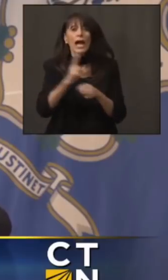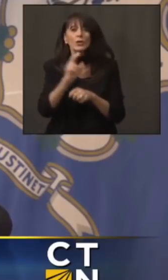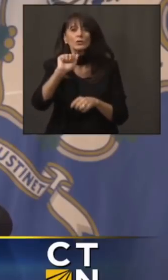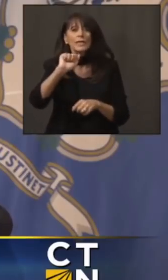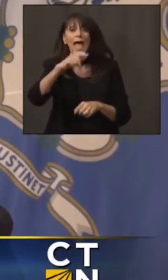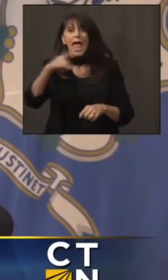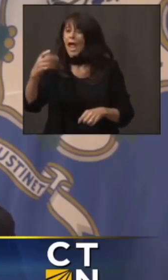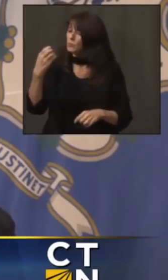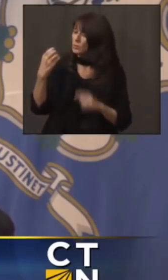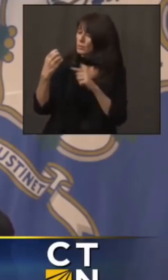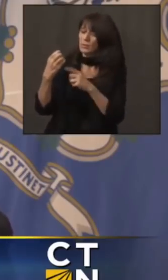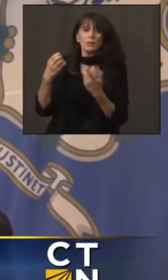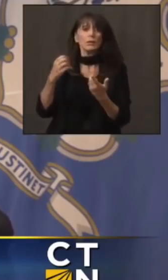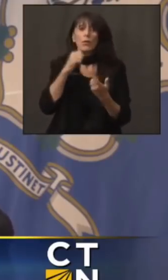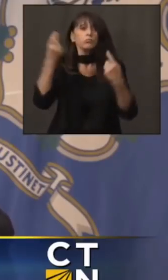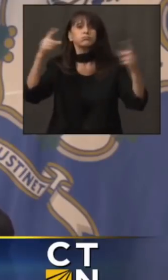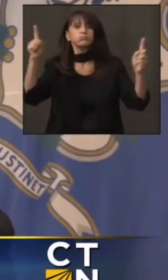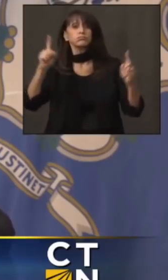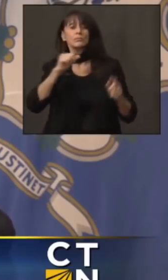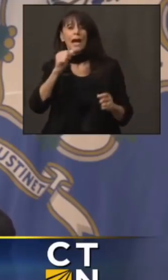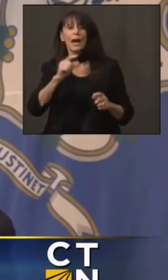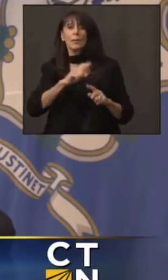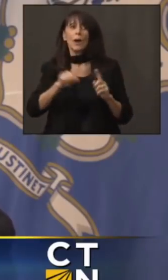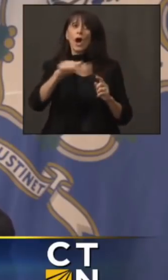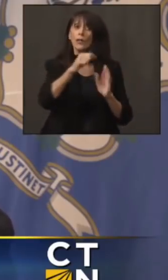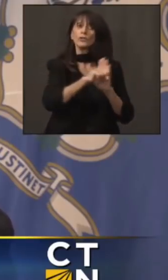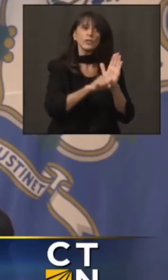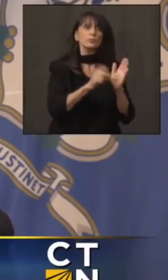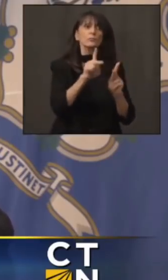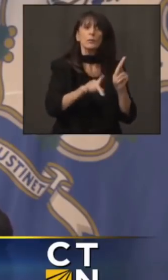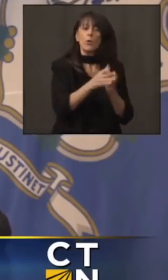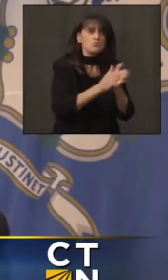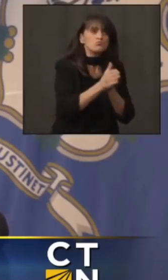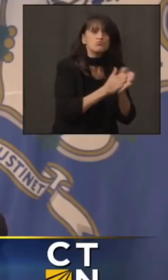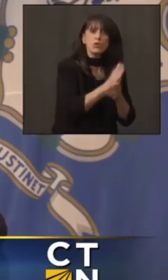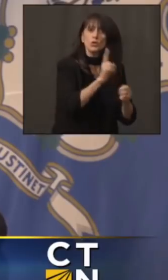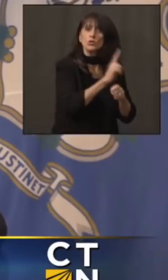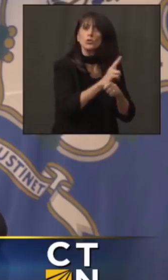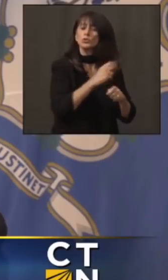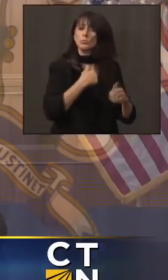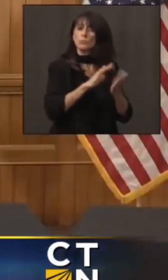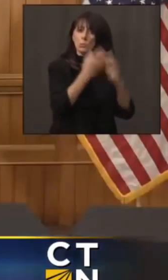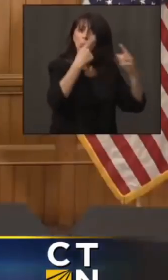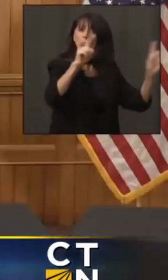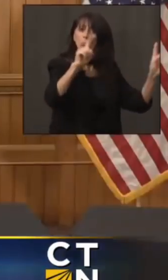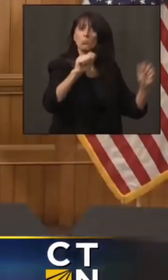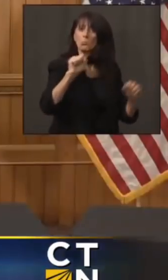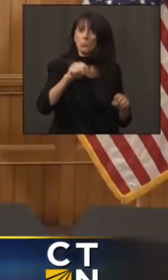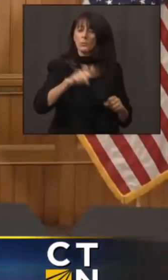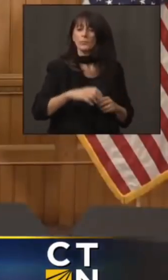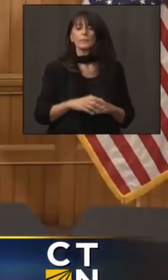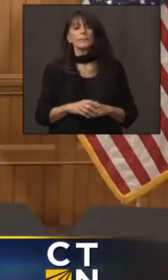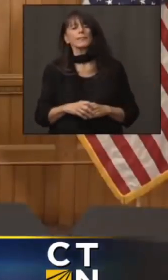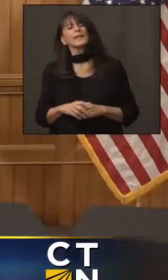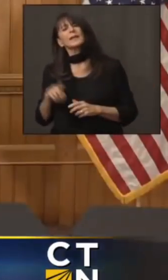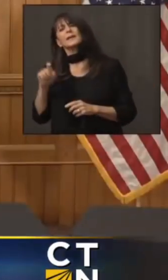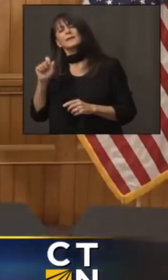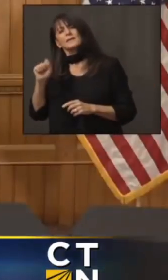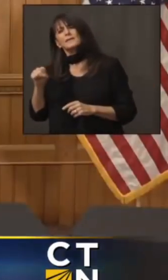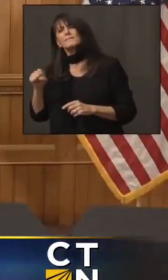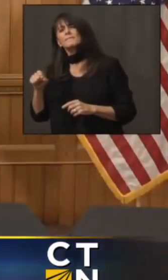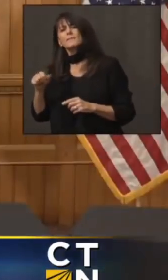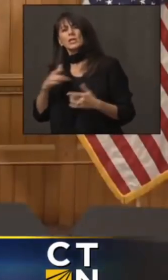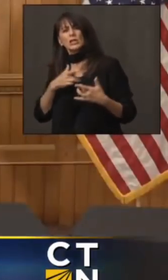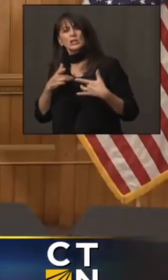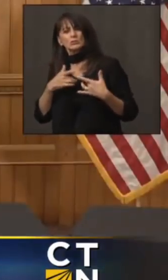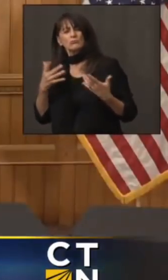effective. In some states, it's been more effective than others. Yeah, I imagine one of the concerns there is